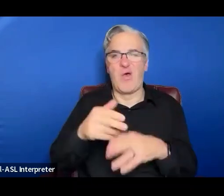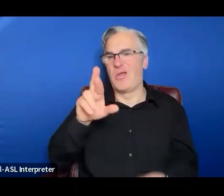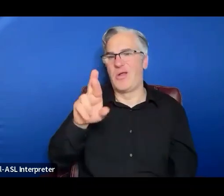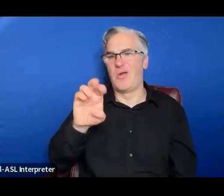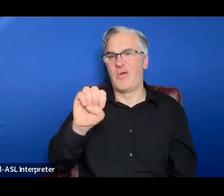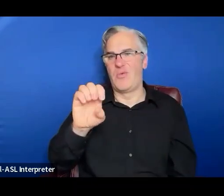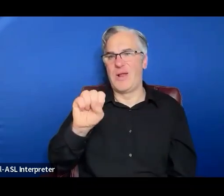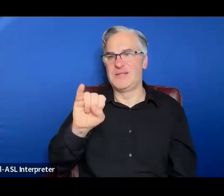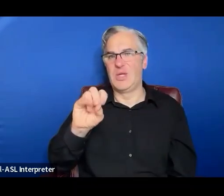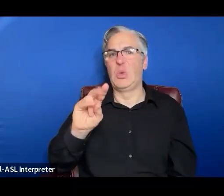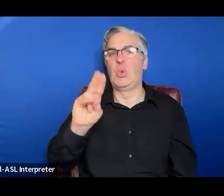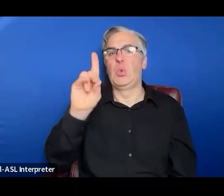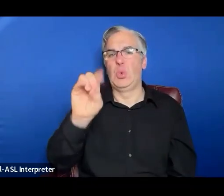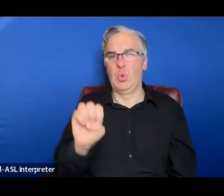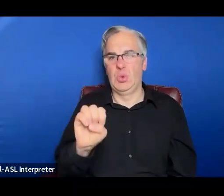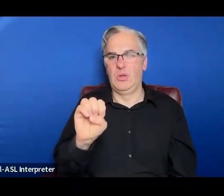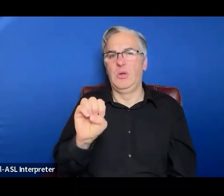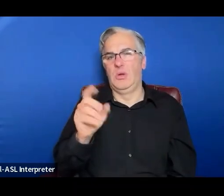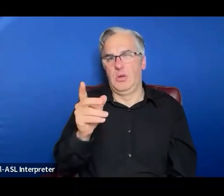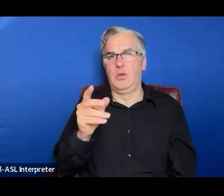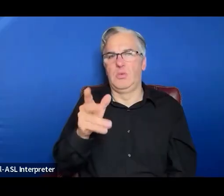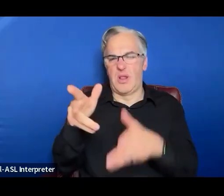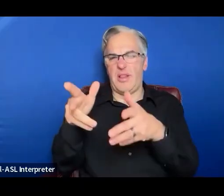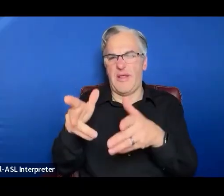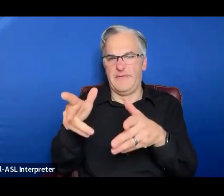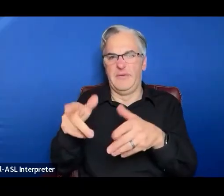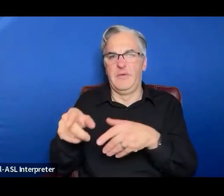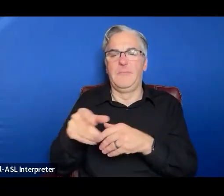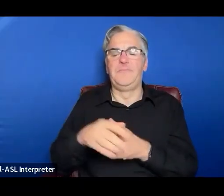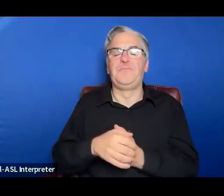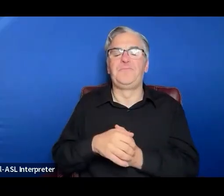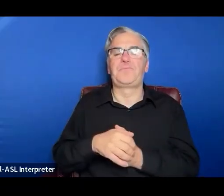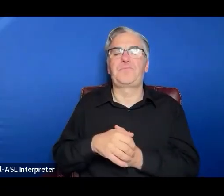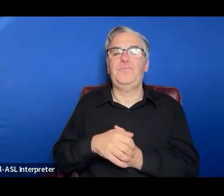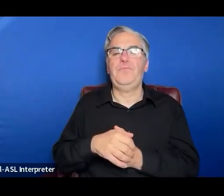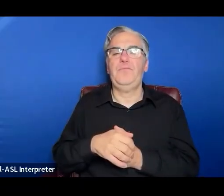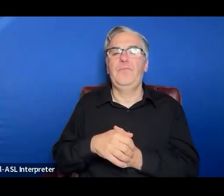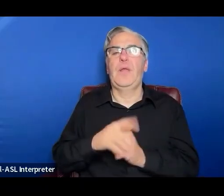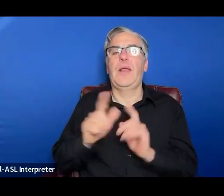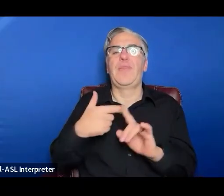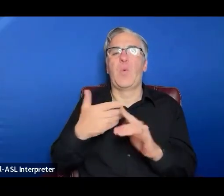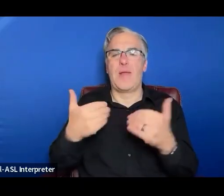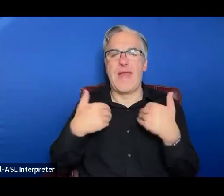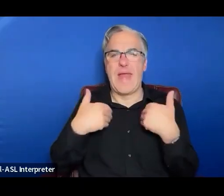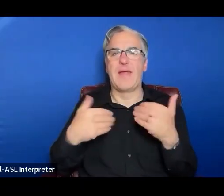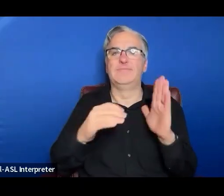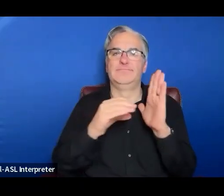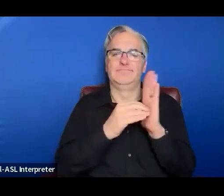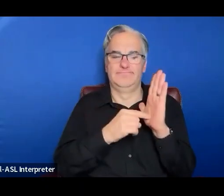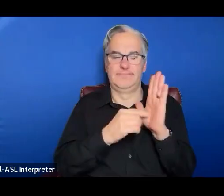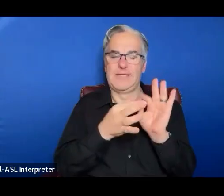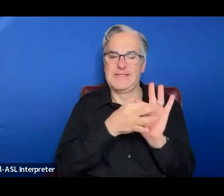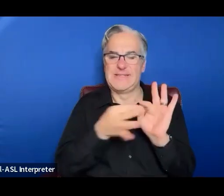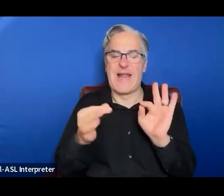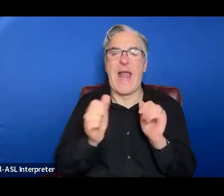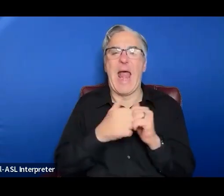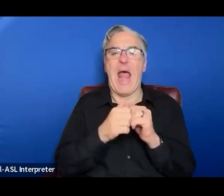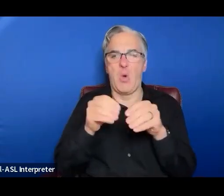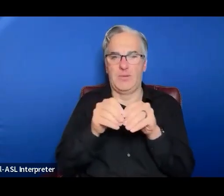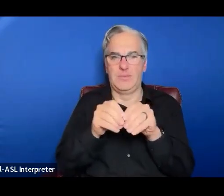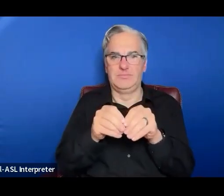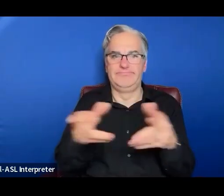of the estate. And then there's going to be a provision that says how that residue